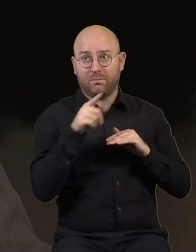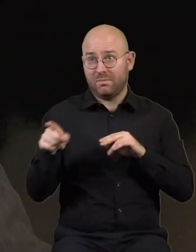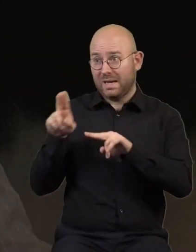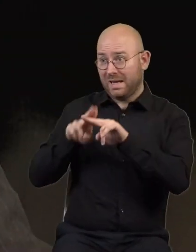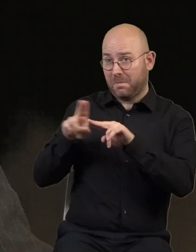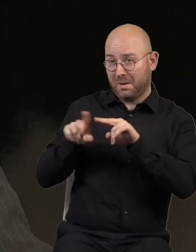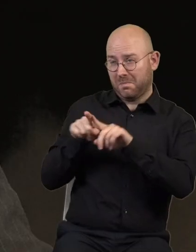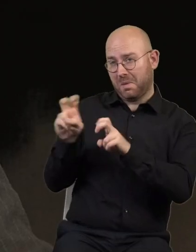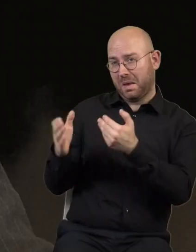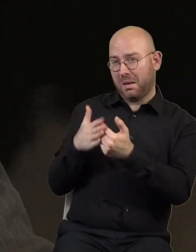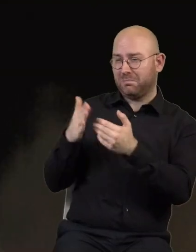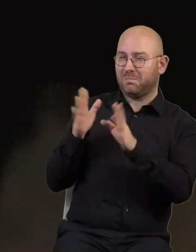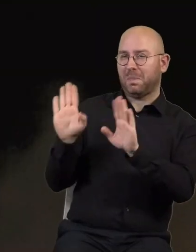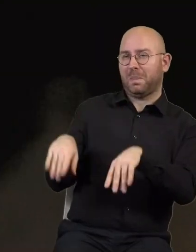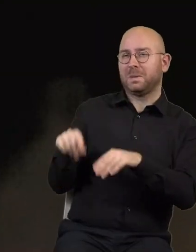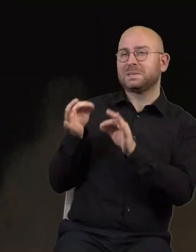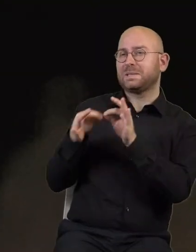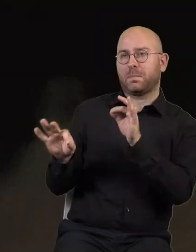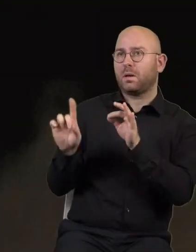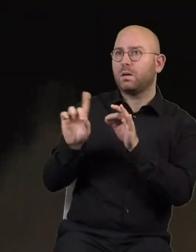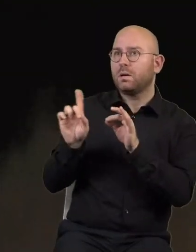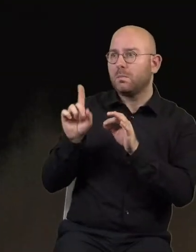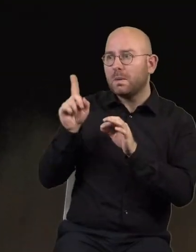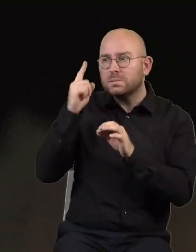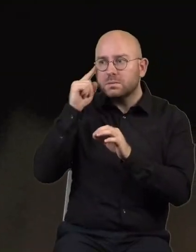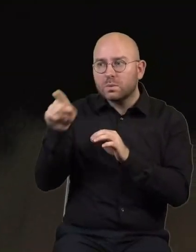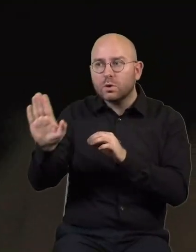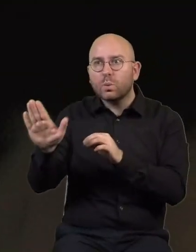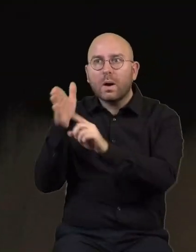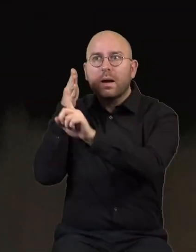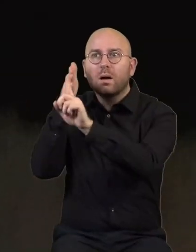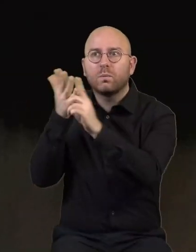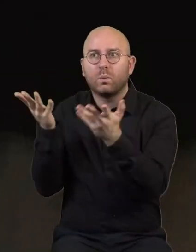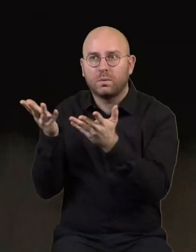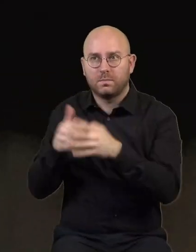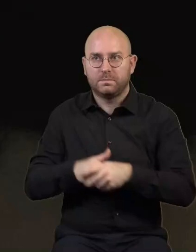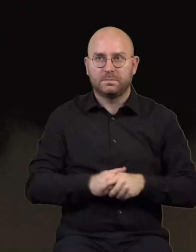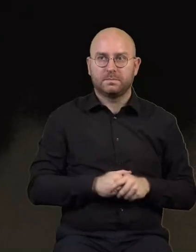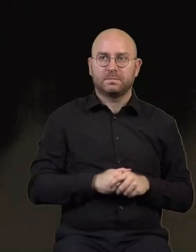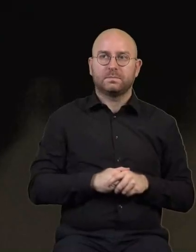probably, we need, of course, again, data and